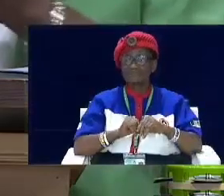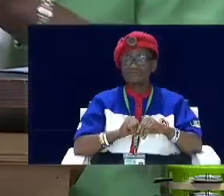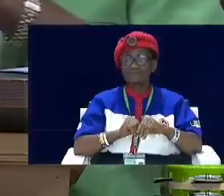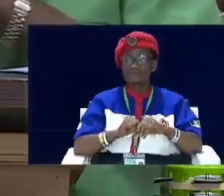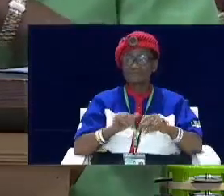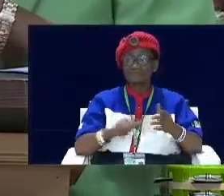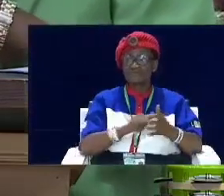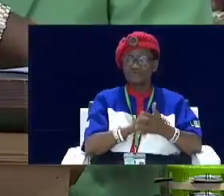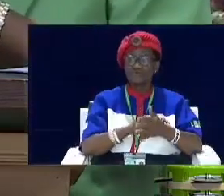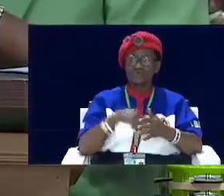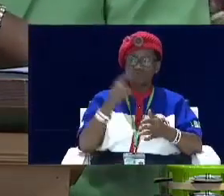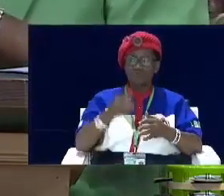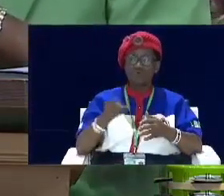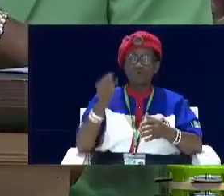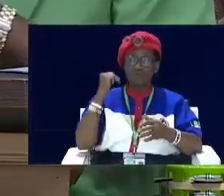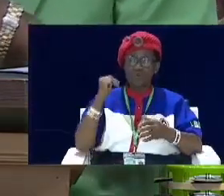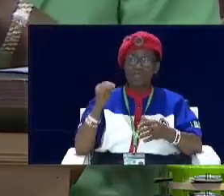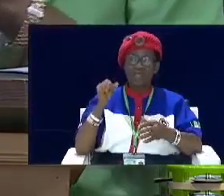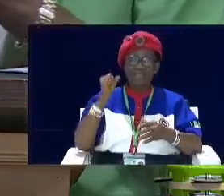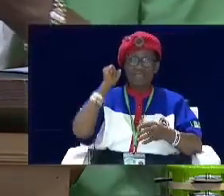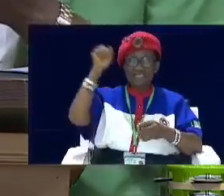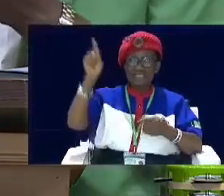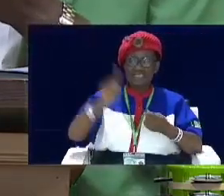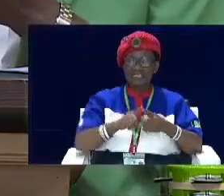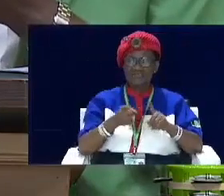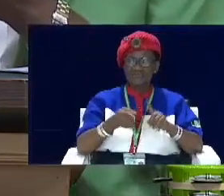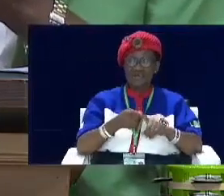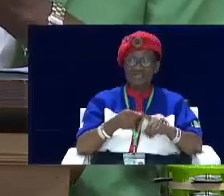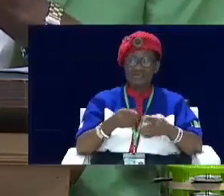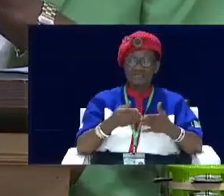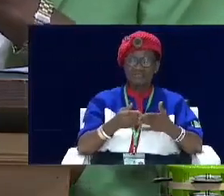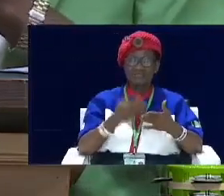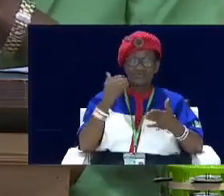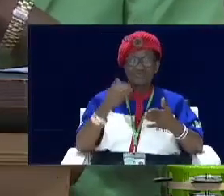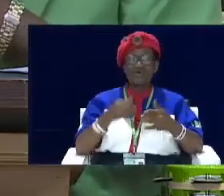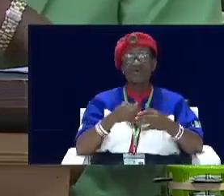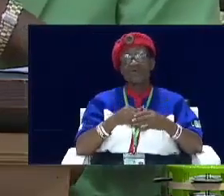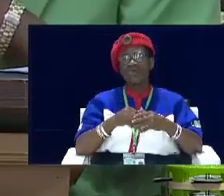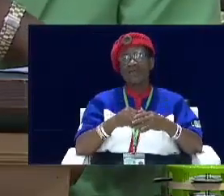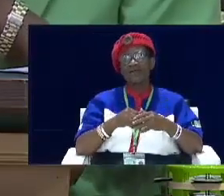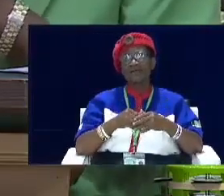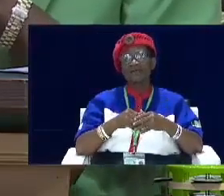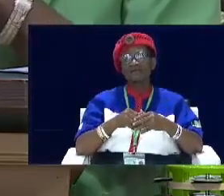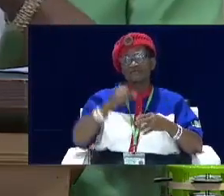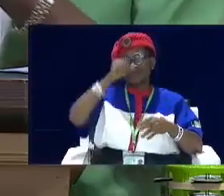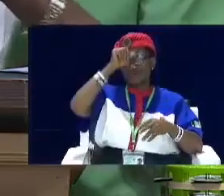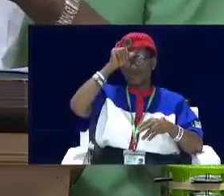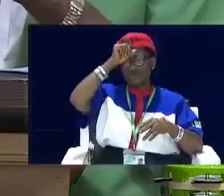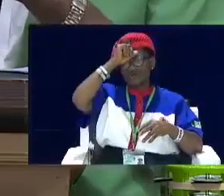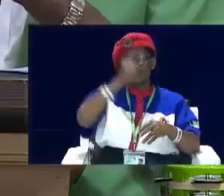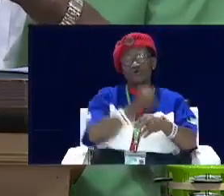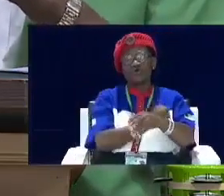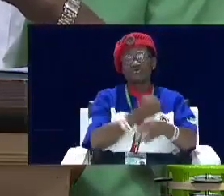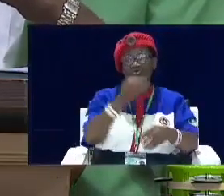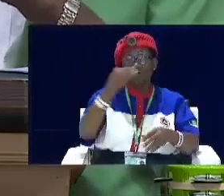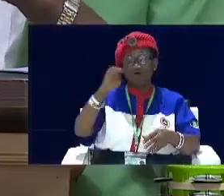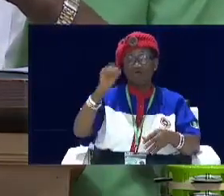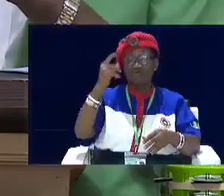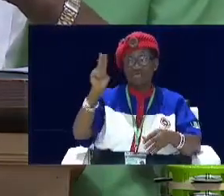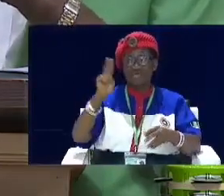Those who were his peers before. Àwọn tí wọ́n jọ jẹ́ akọjọ́gbà rẹ̀ tẹ́lẹ̀. Sons of the prophets. Àwọn ọmọ